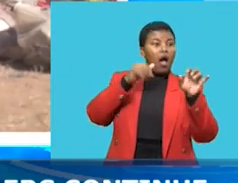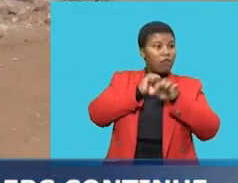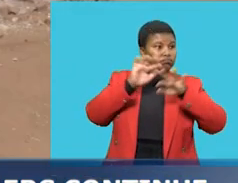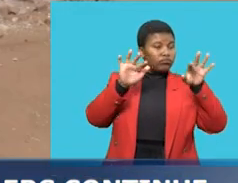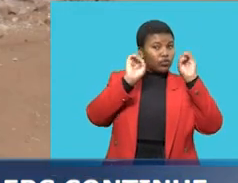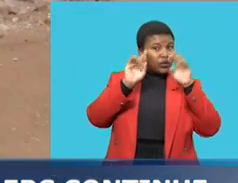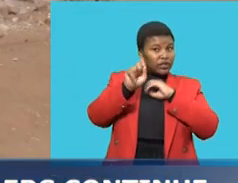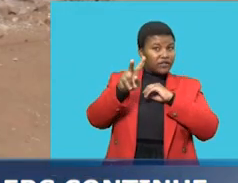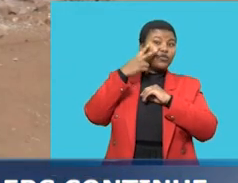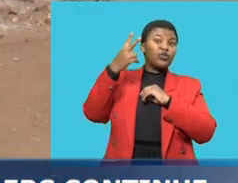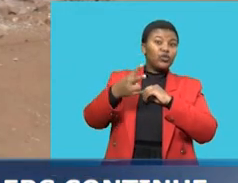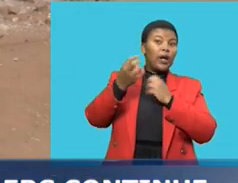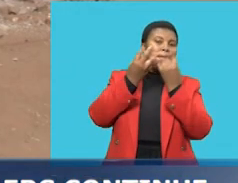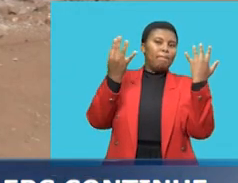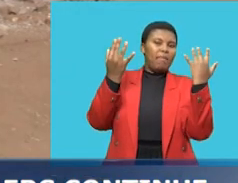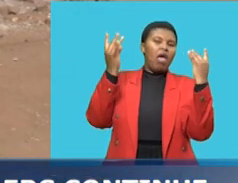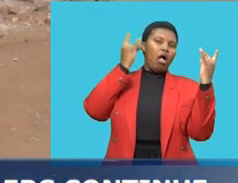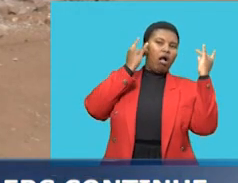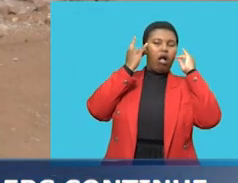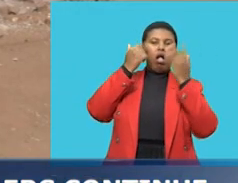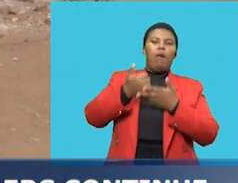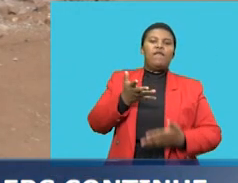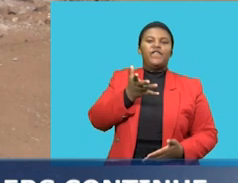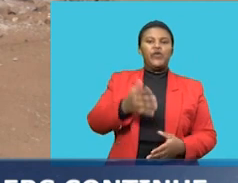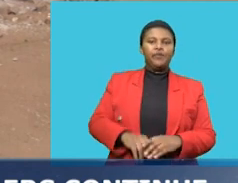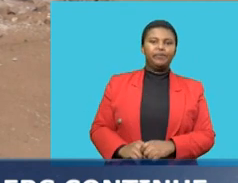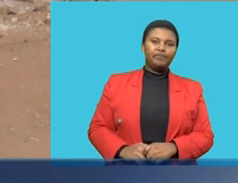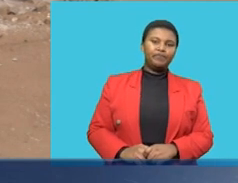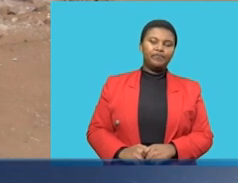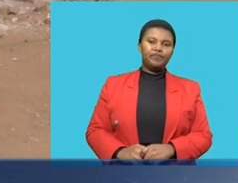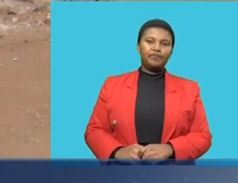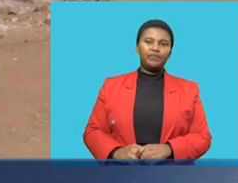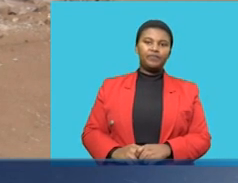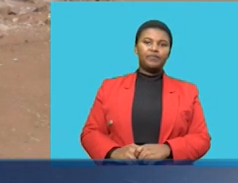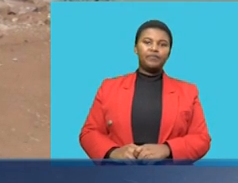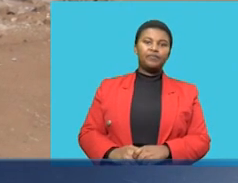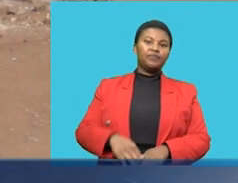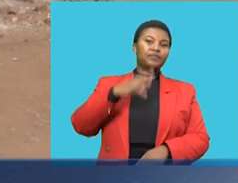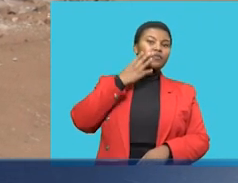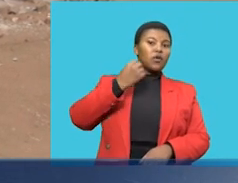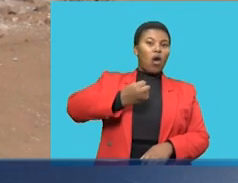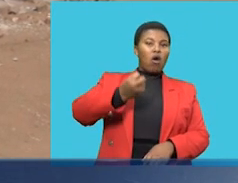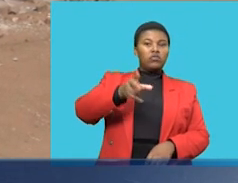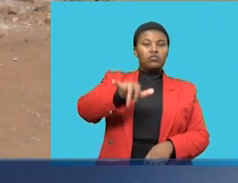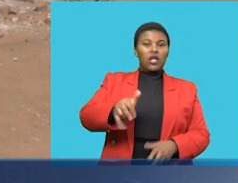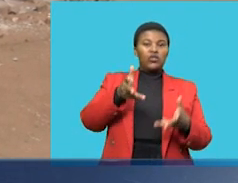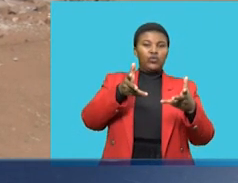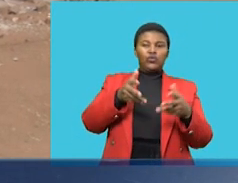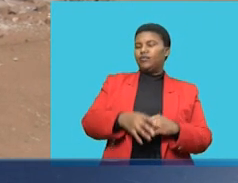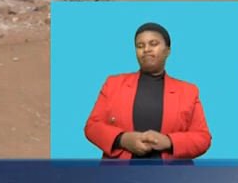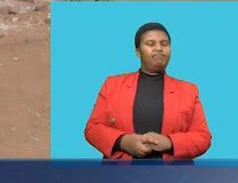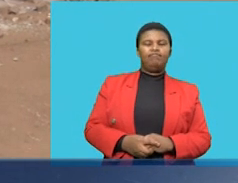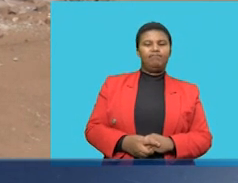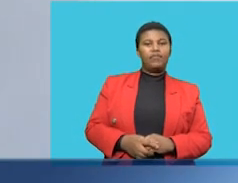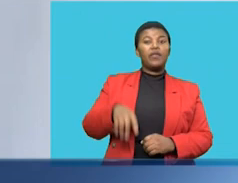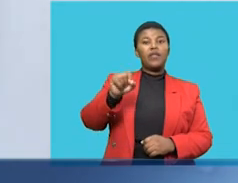ezivayo. The old woman can't stay in such kind or such living condition. Then it's where you can see us today.